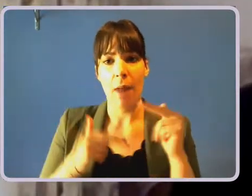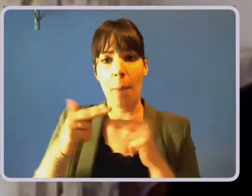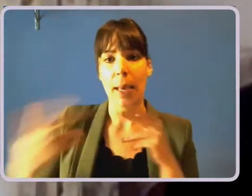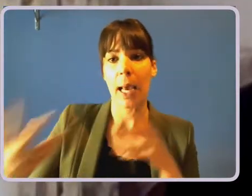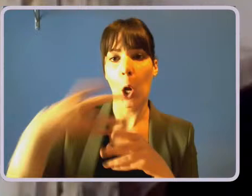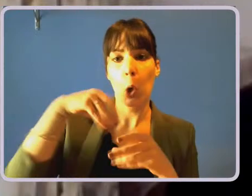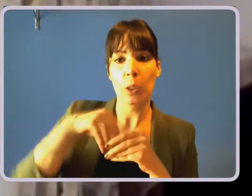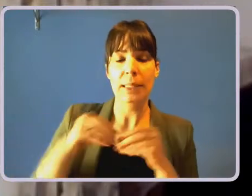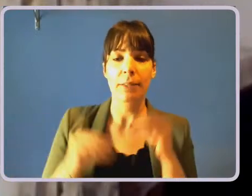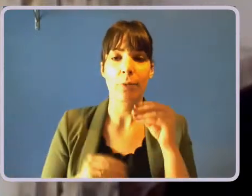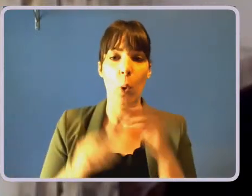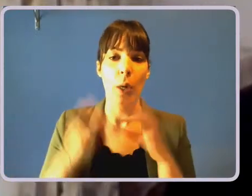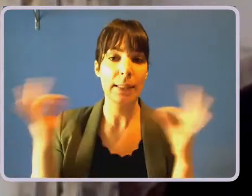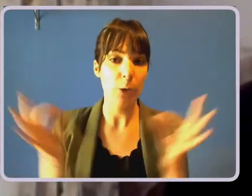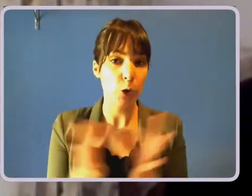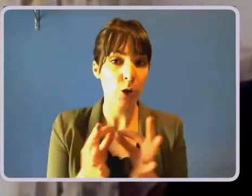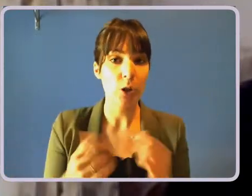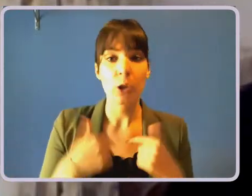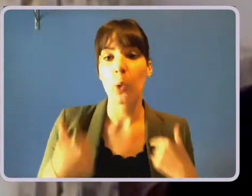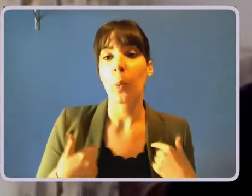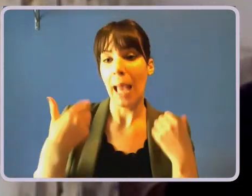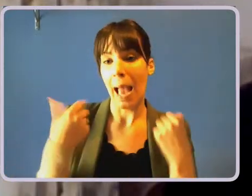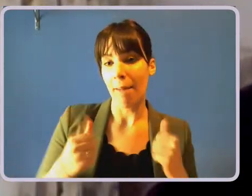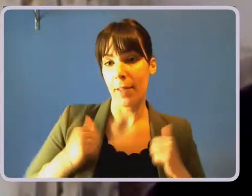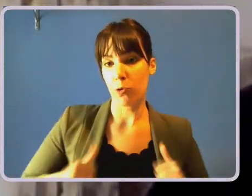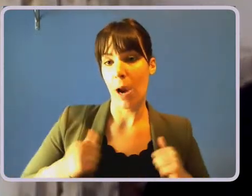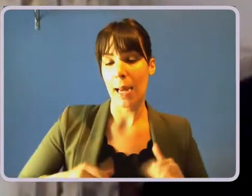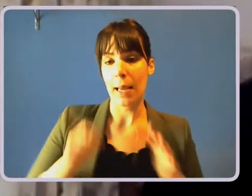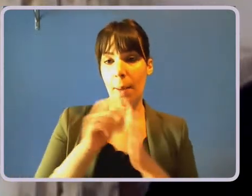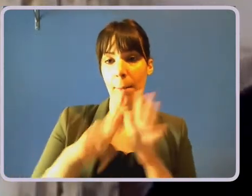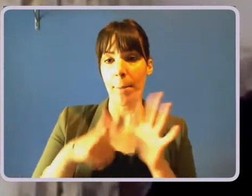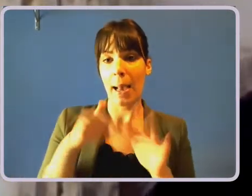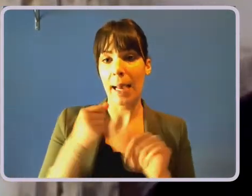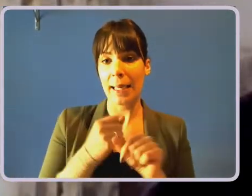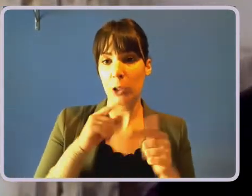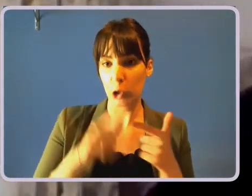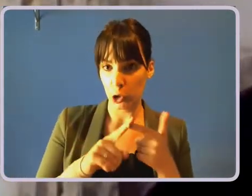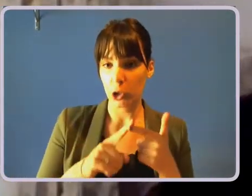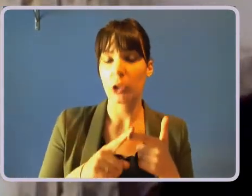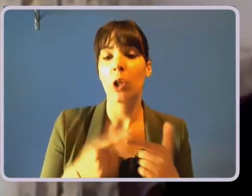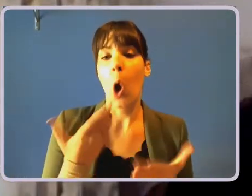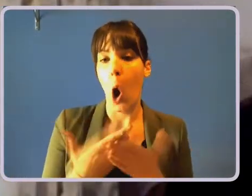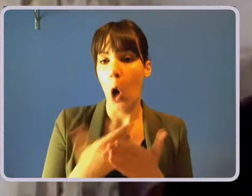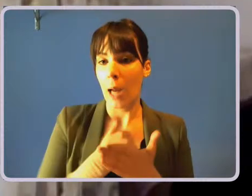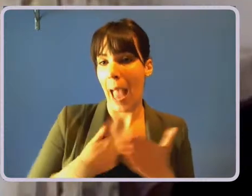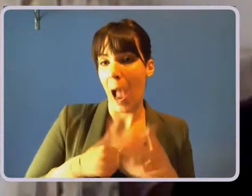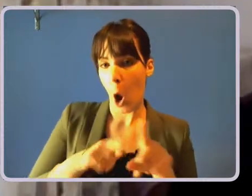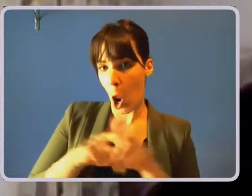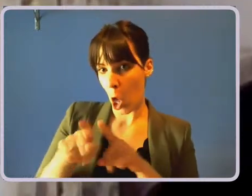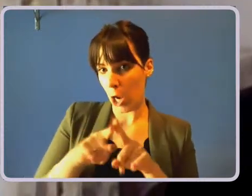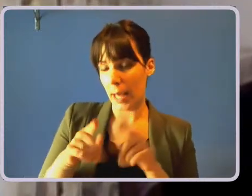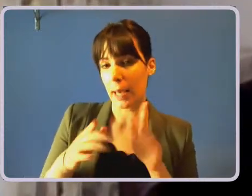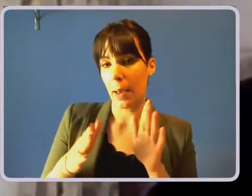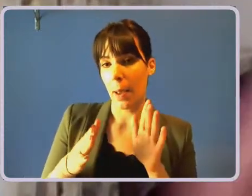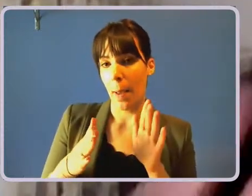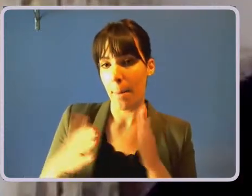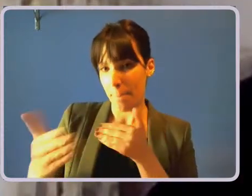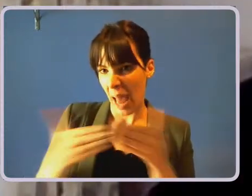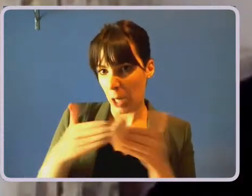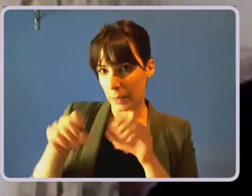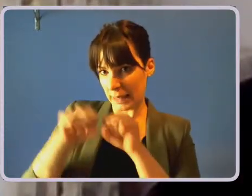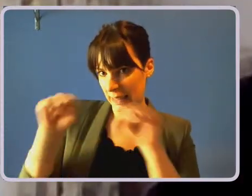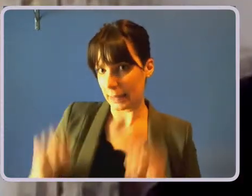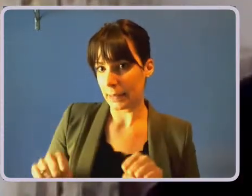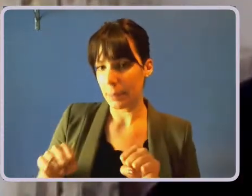organisations. So we have the training package sitting there on CFA's learning management system around engaging with people with a disability. So that's a